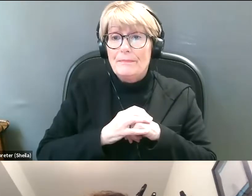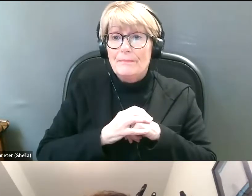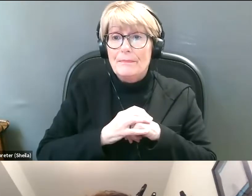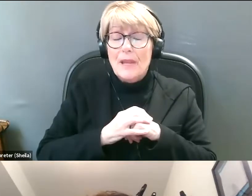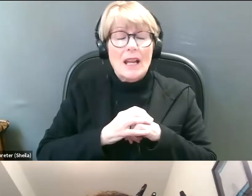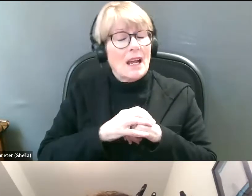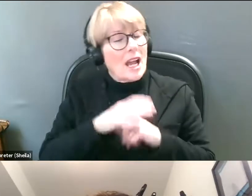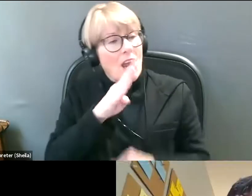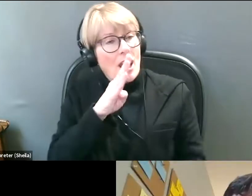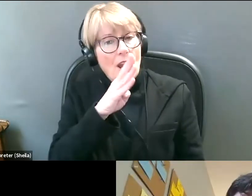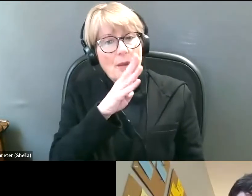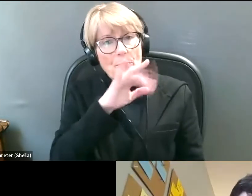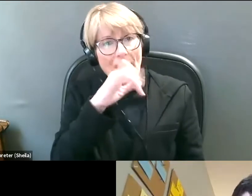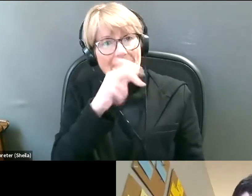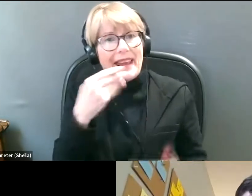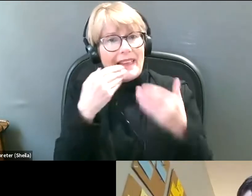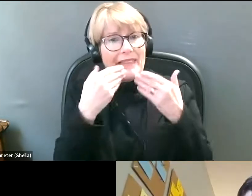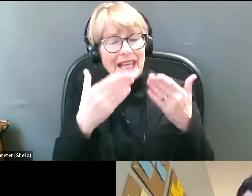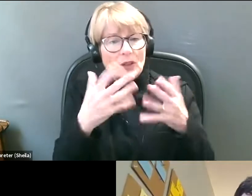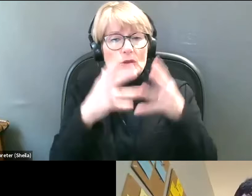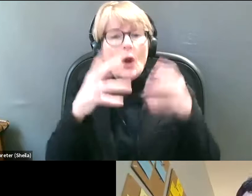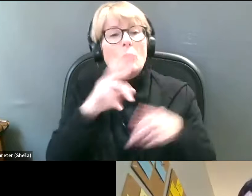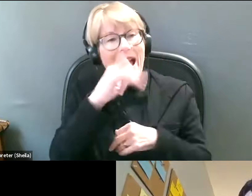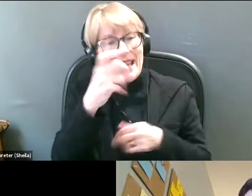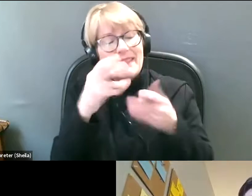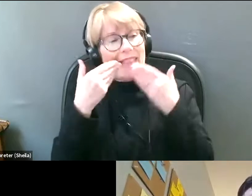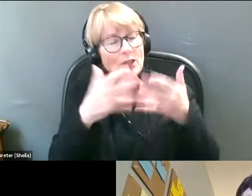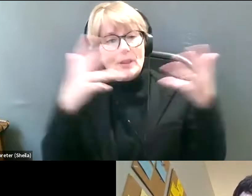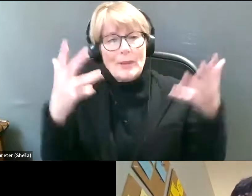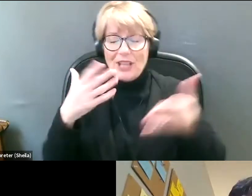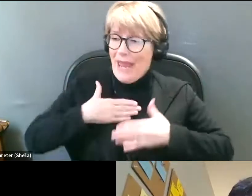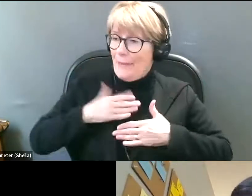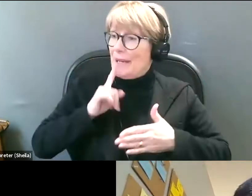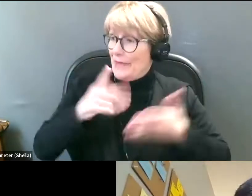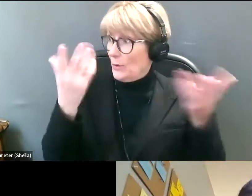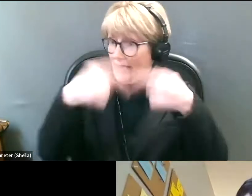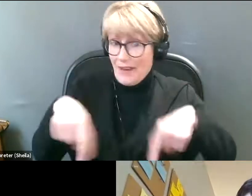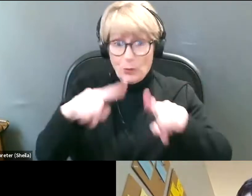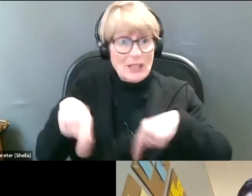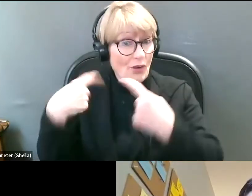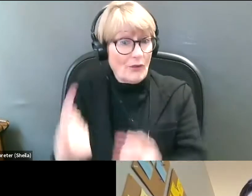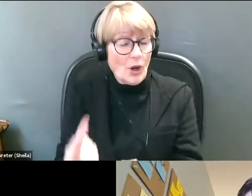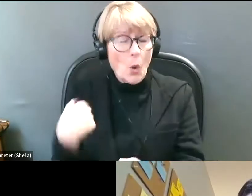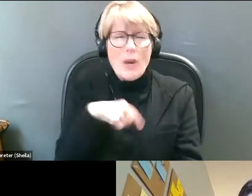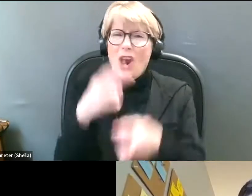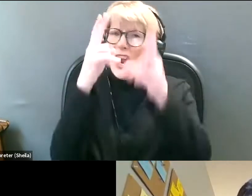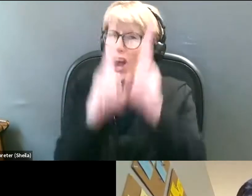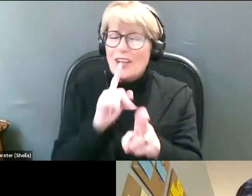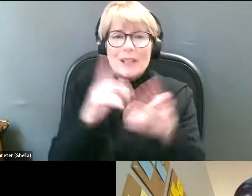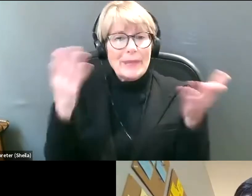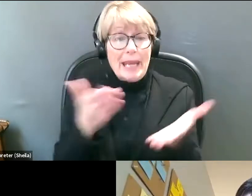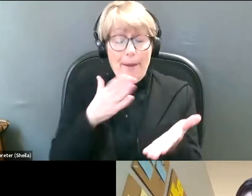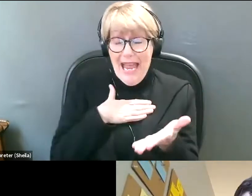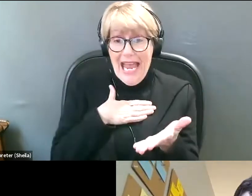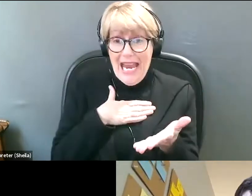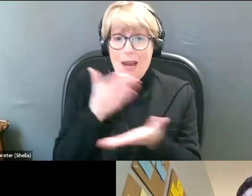Ryan, thank you so much. And I'm very glad to be here with everybody so far. We are, like I said, honored to be here. My part is the shortest,